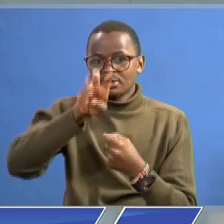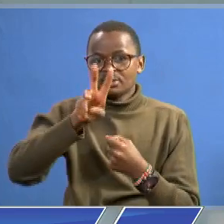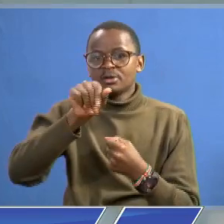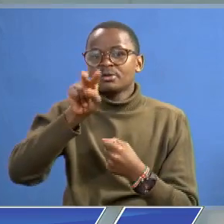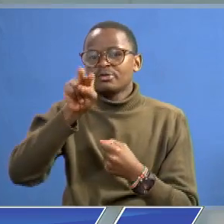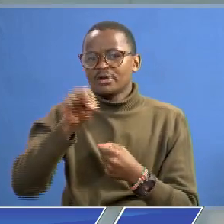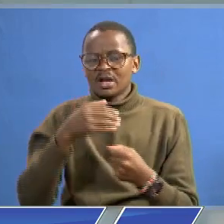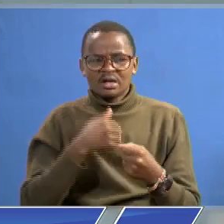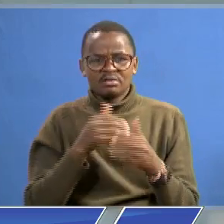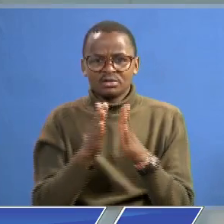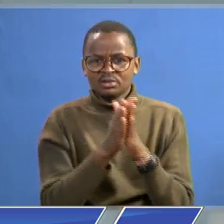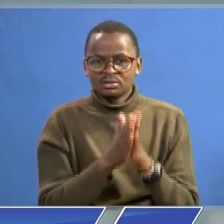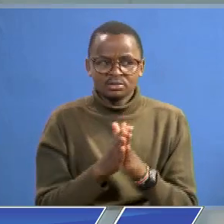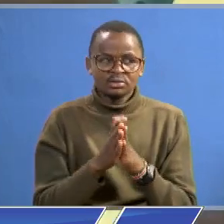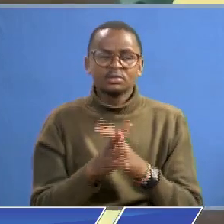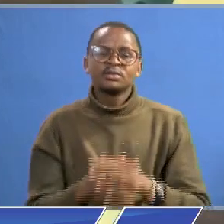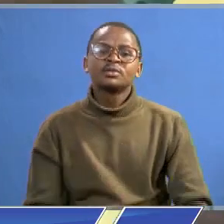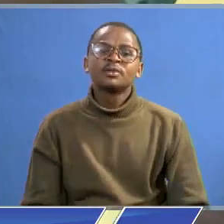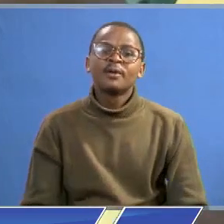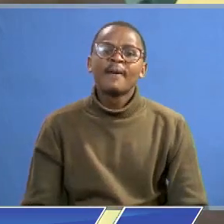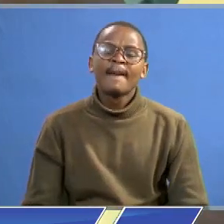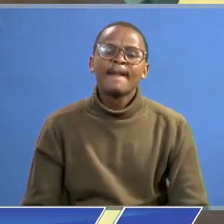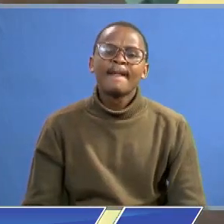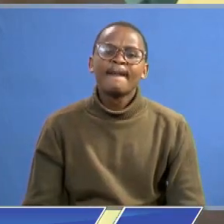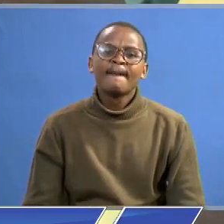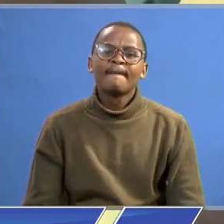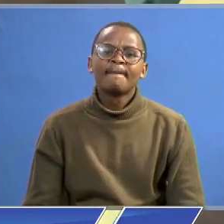the following story.